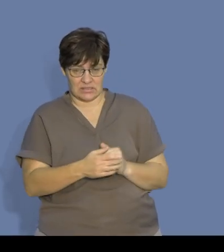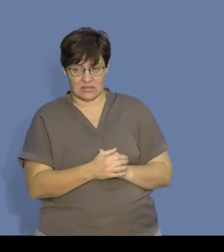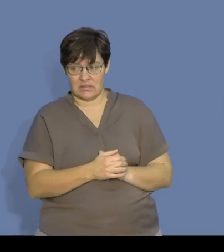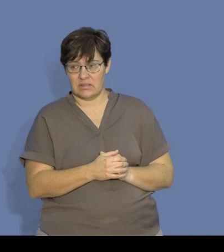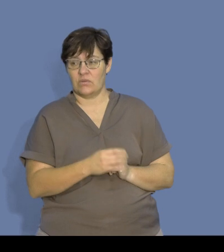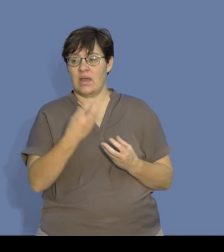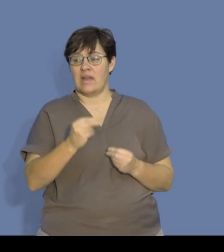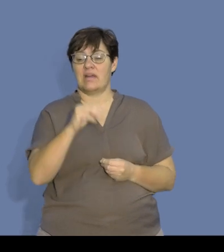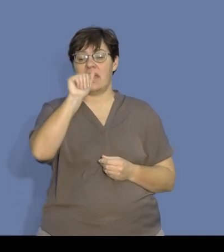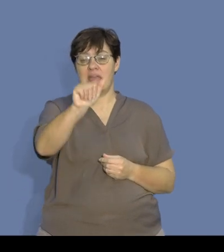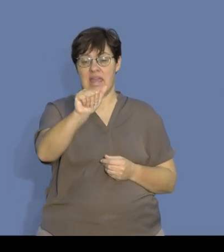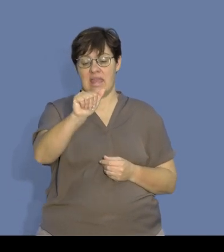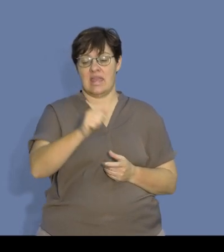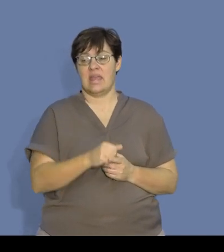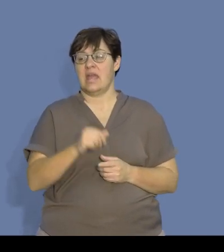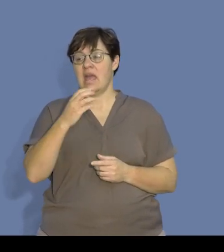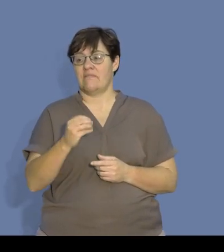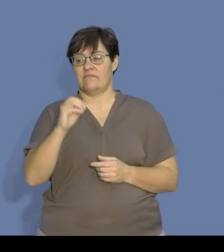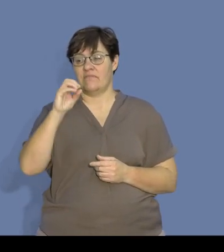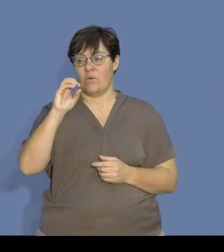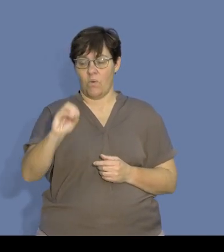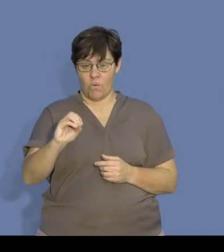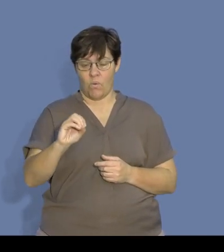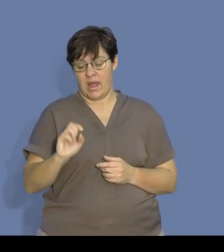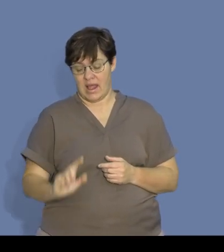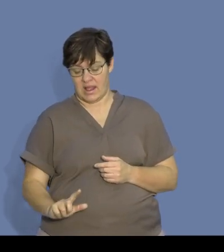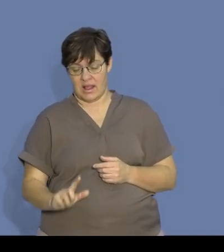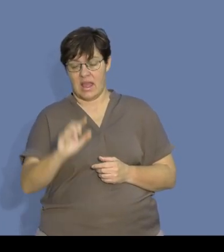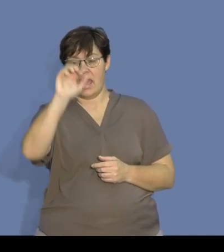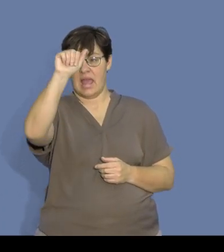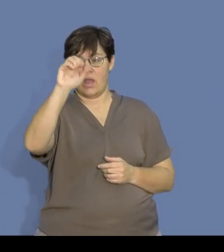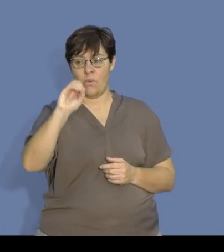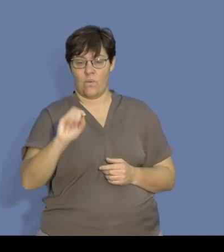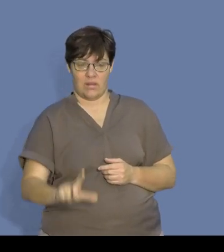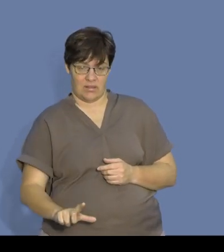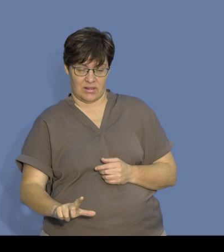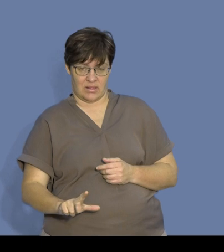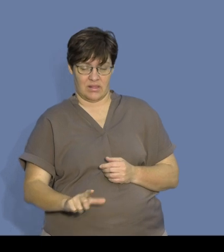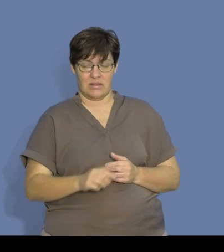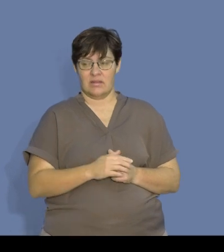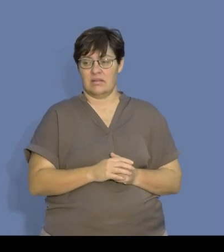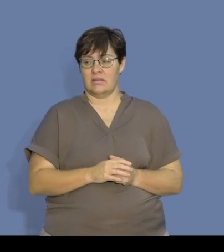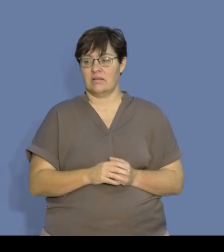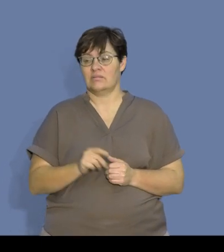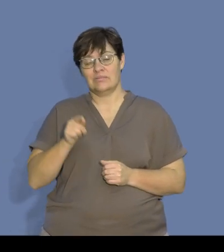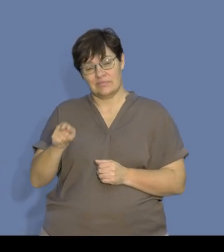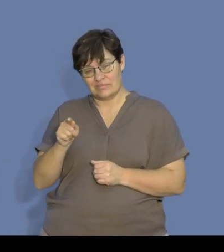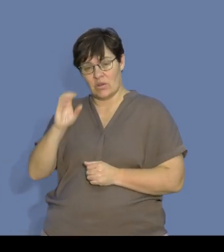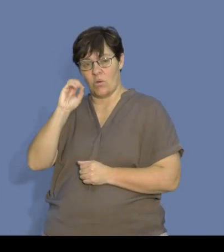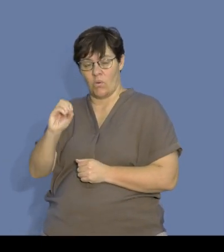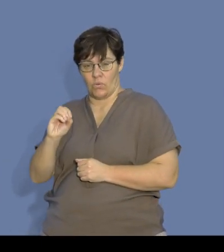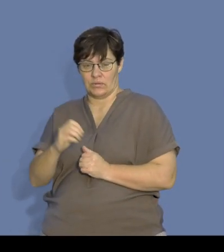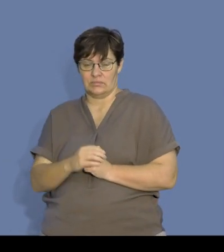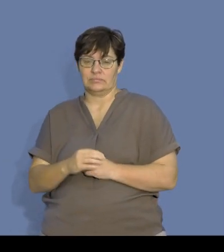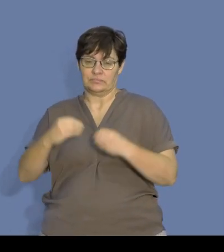sheet, remember we've got A, then we've got O, and we've got L in our balance sheet. So obviously I'm